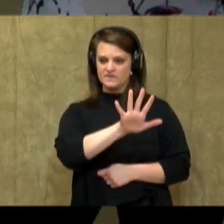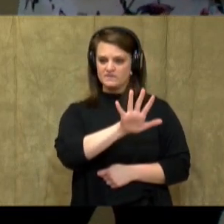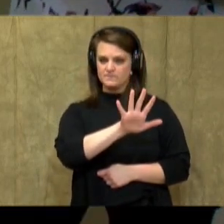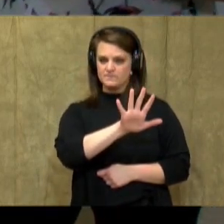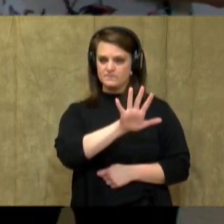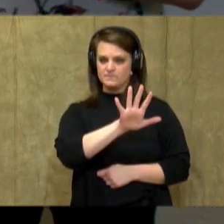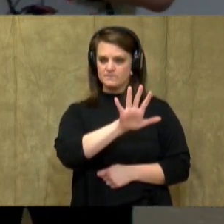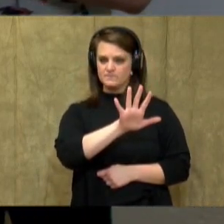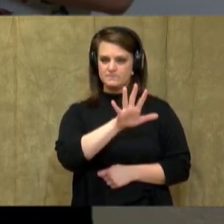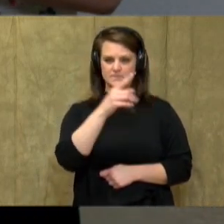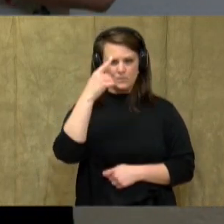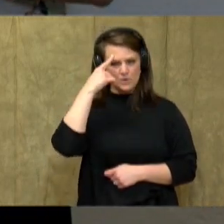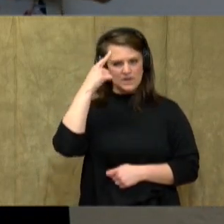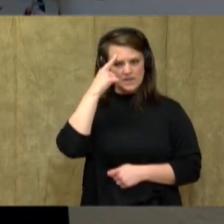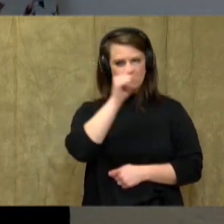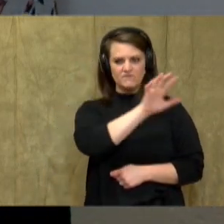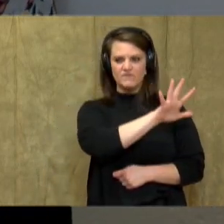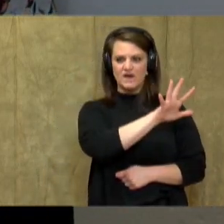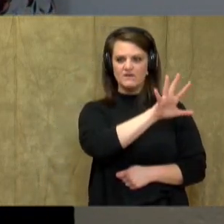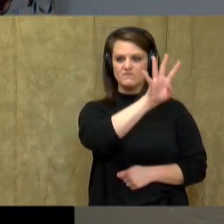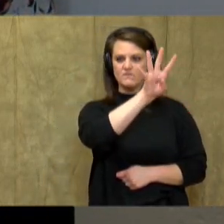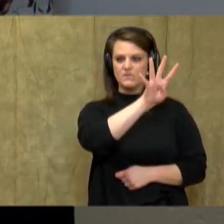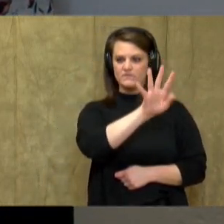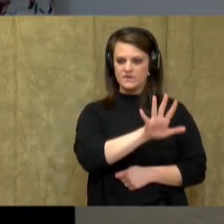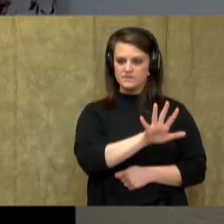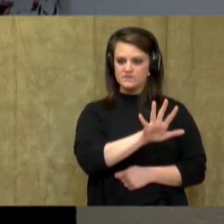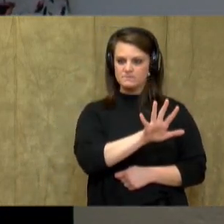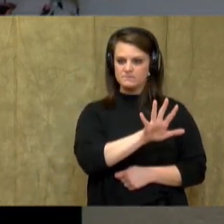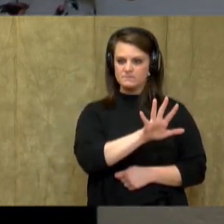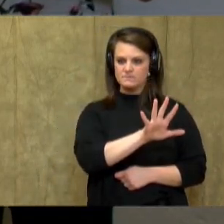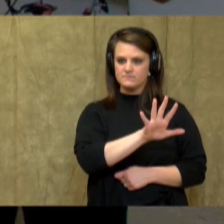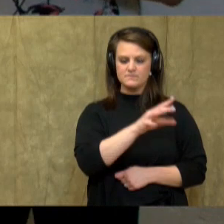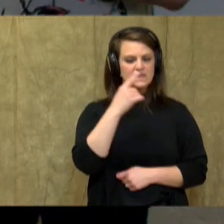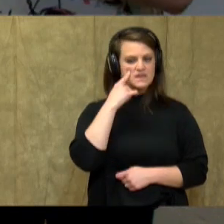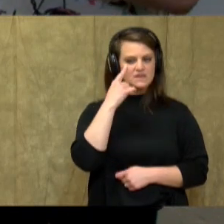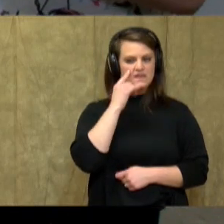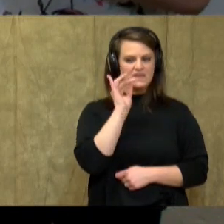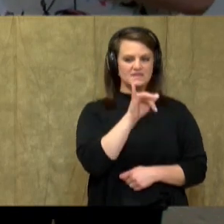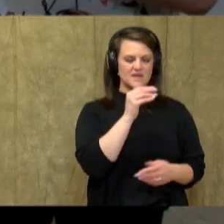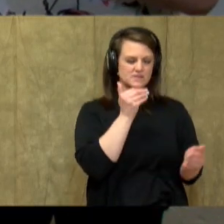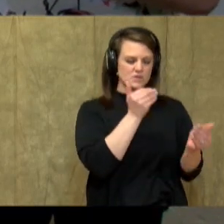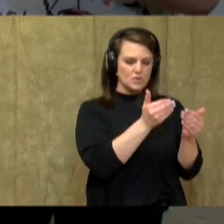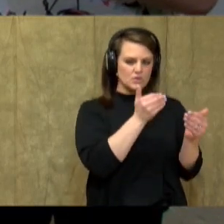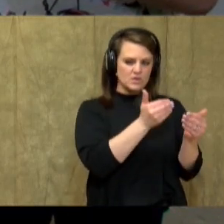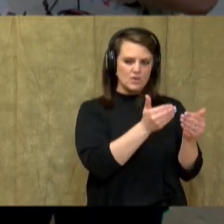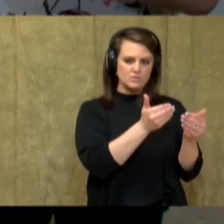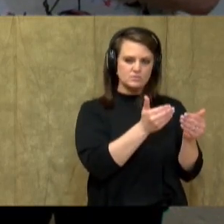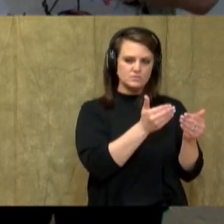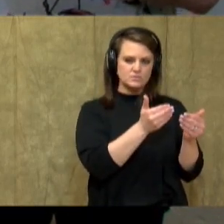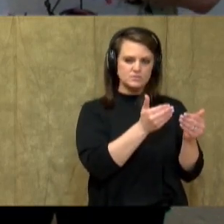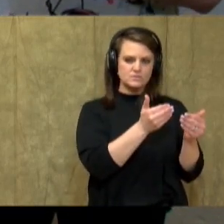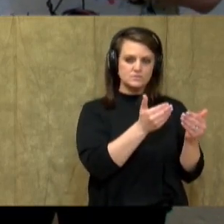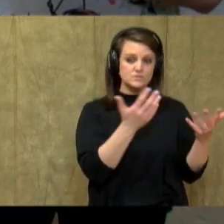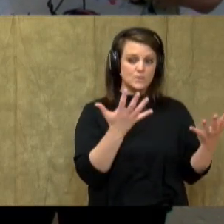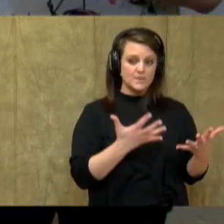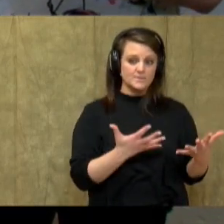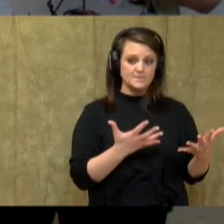4/5. When I think of 5 and 4/5, I think that's very, very close to